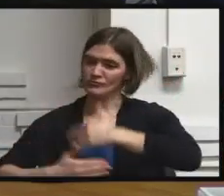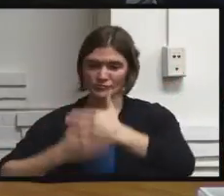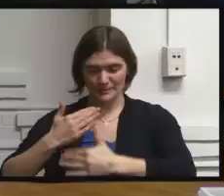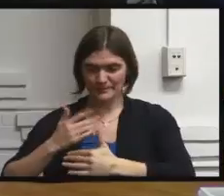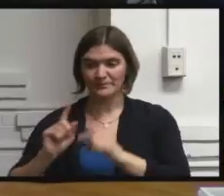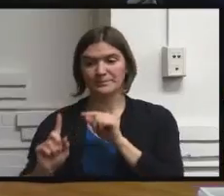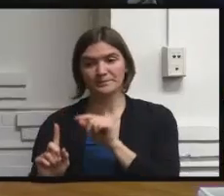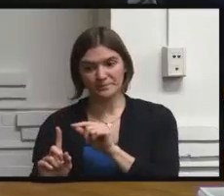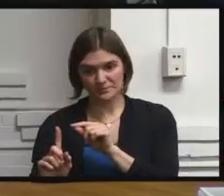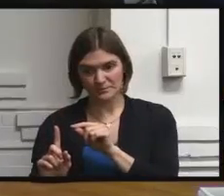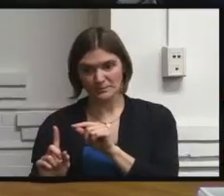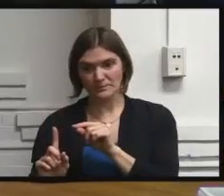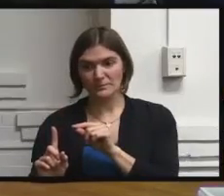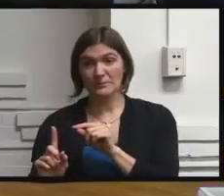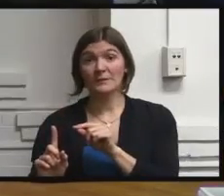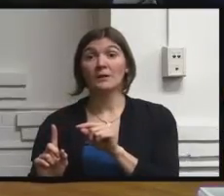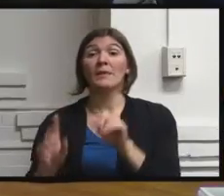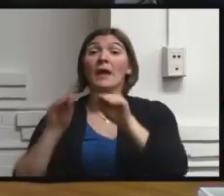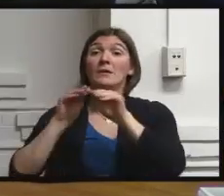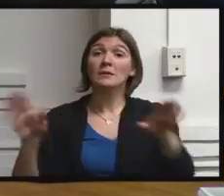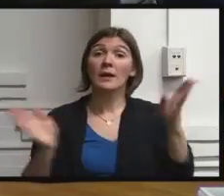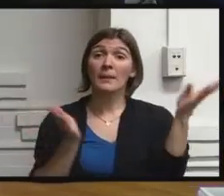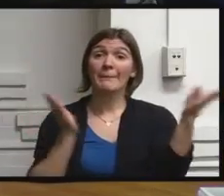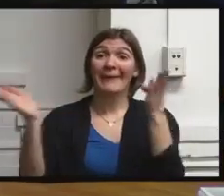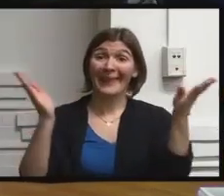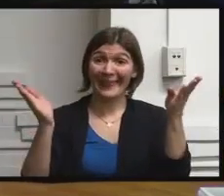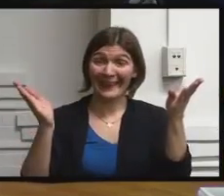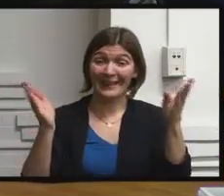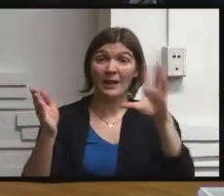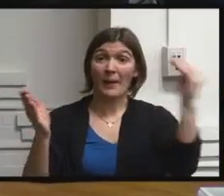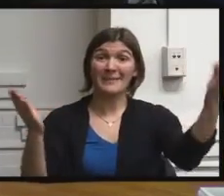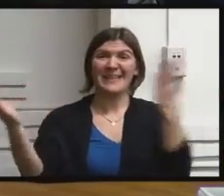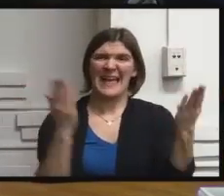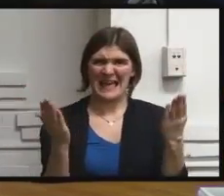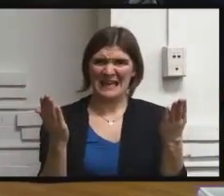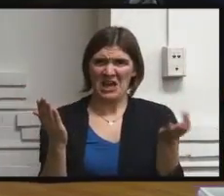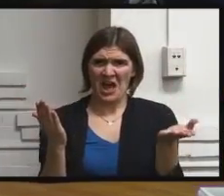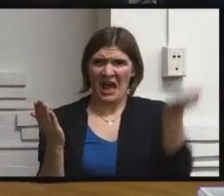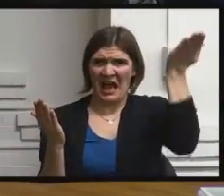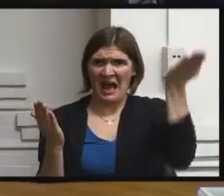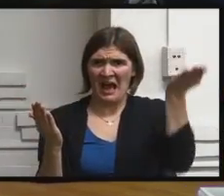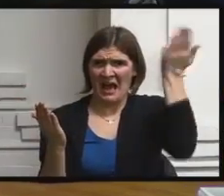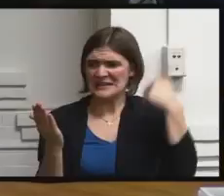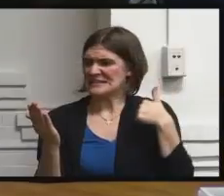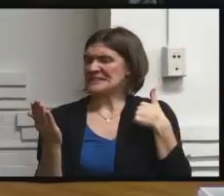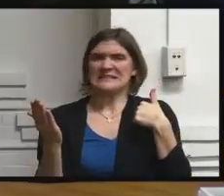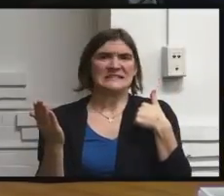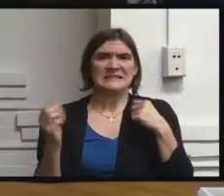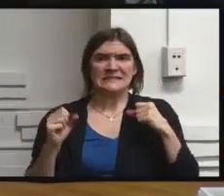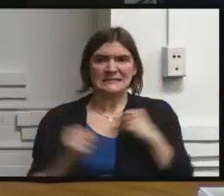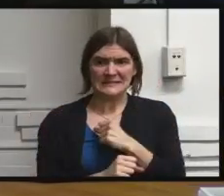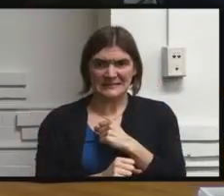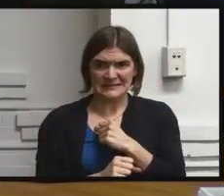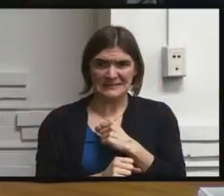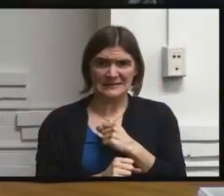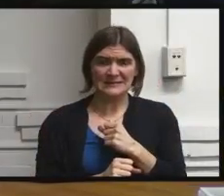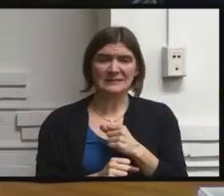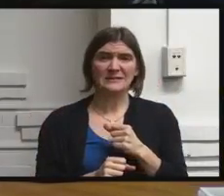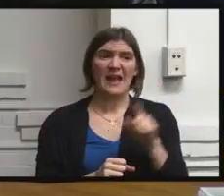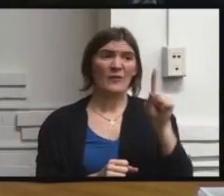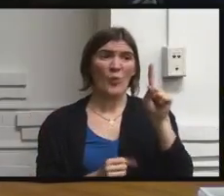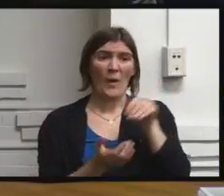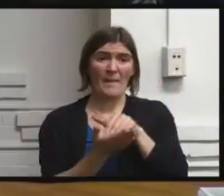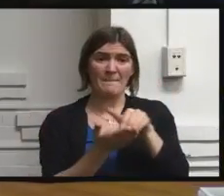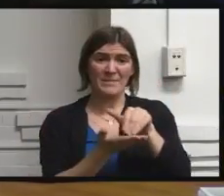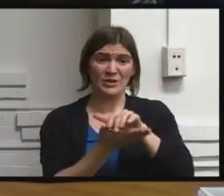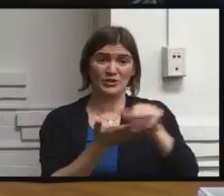the bidding process received bids that were higher than expected. And so they had a gap of approximately